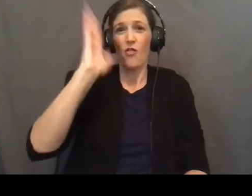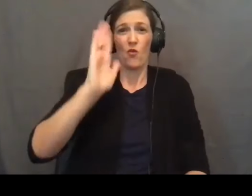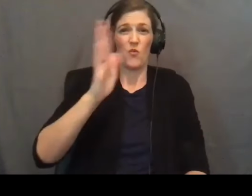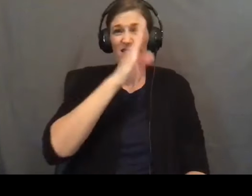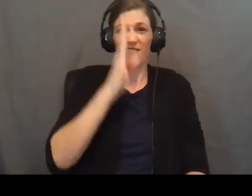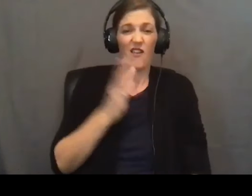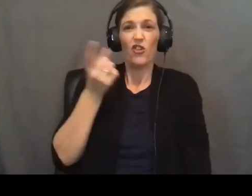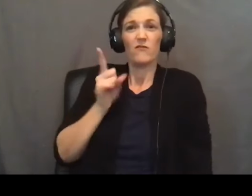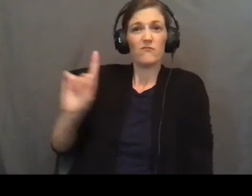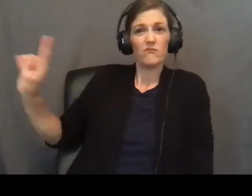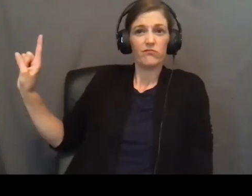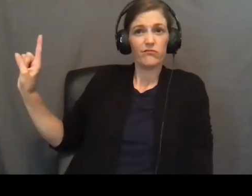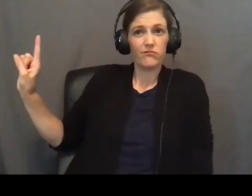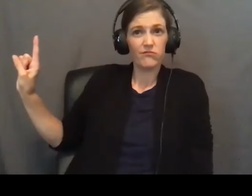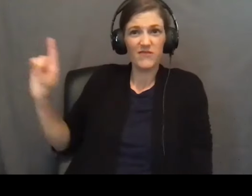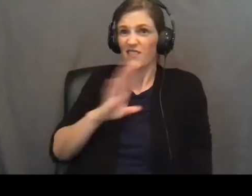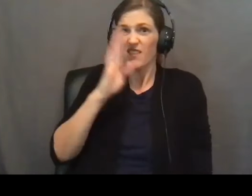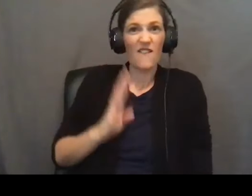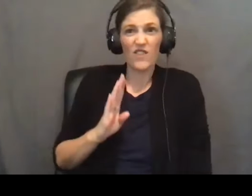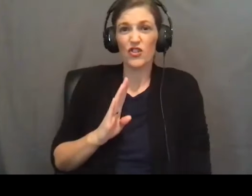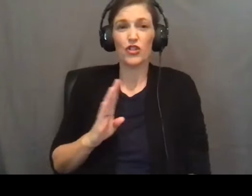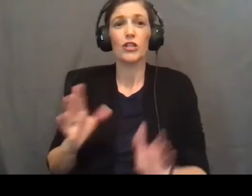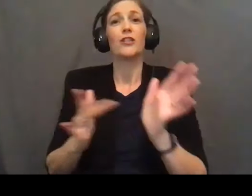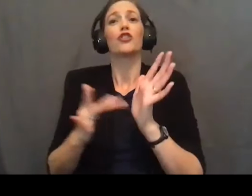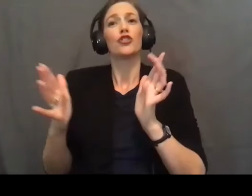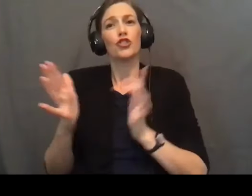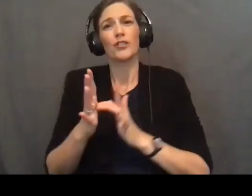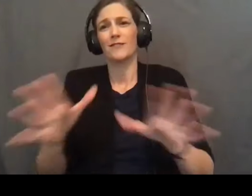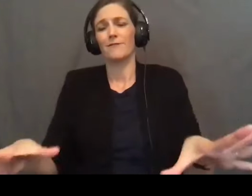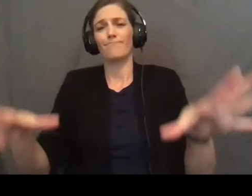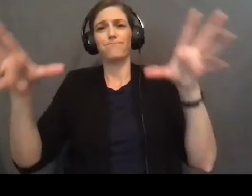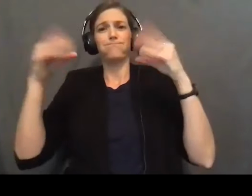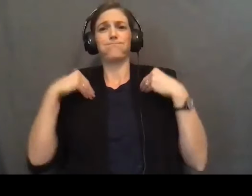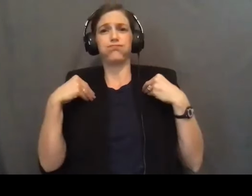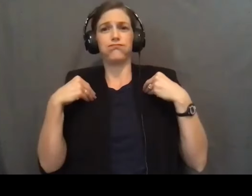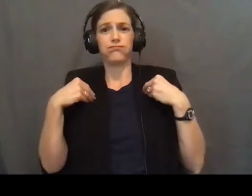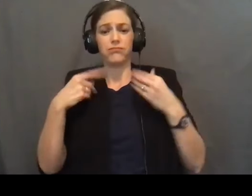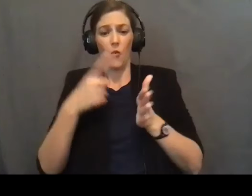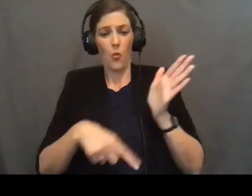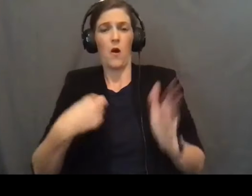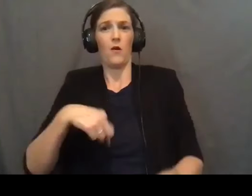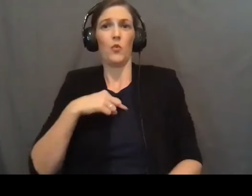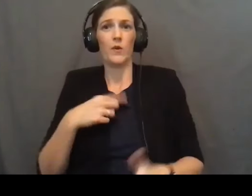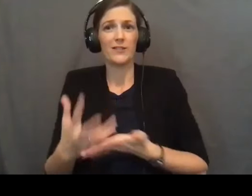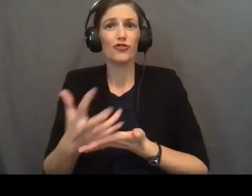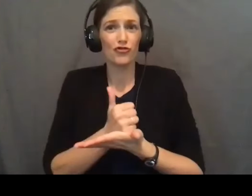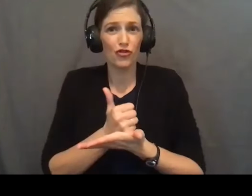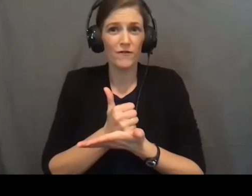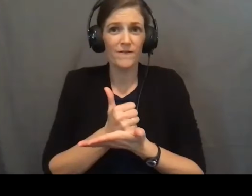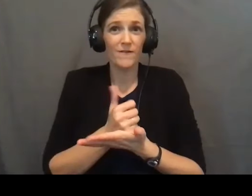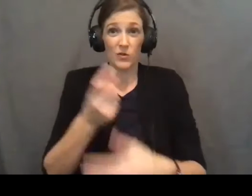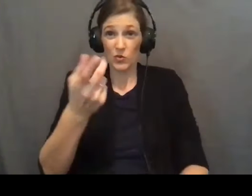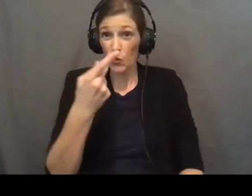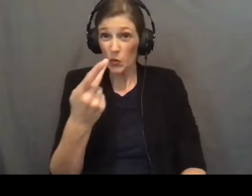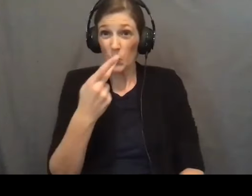turn his back on us. Jesus took upon himself what we deserved so that you and I